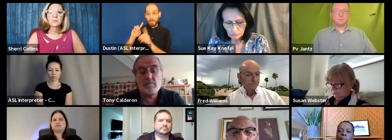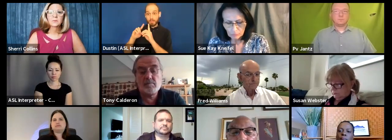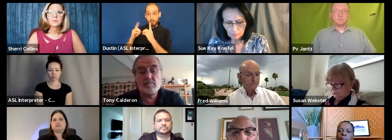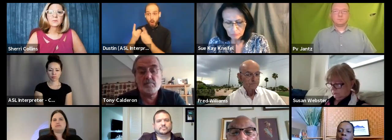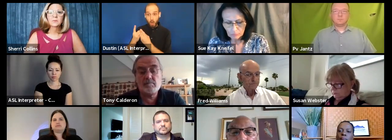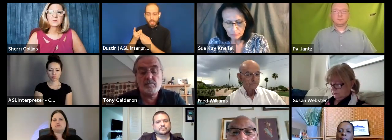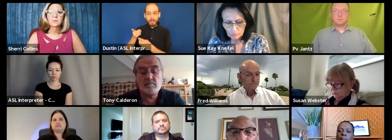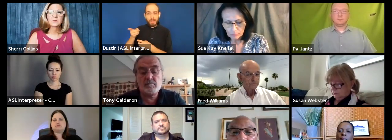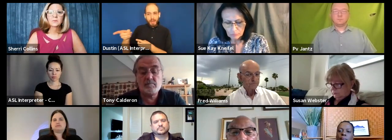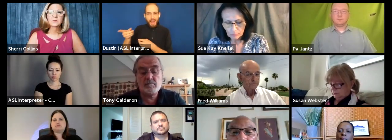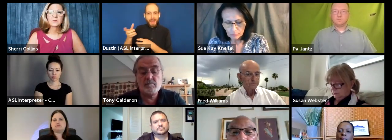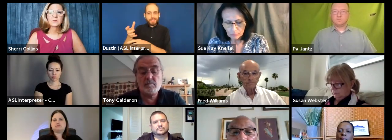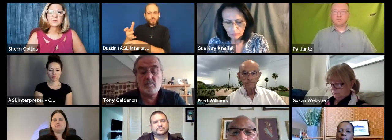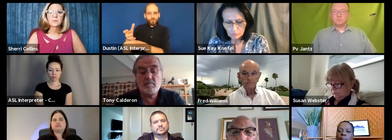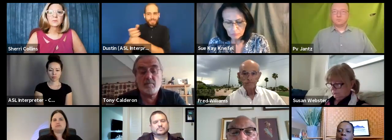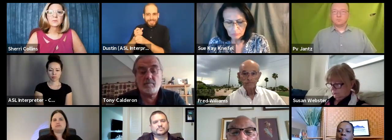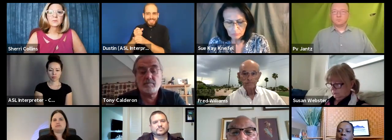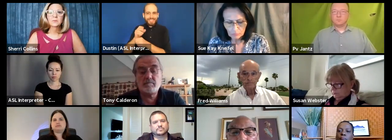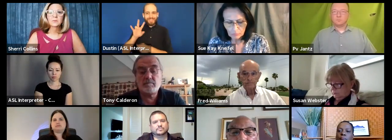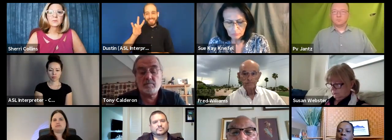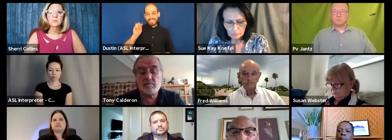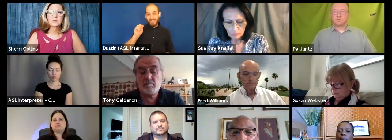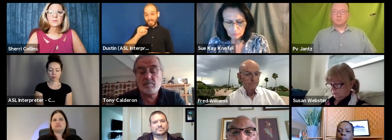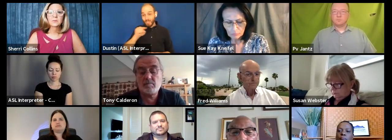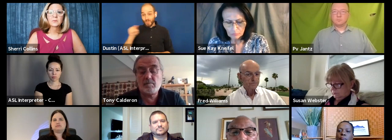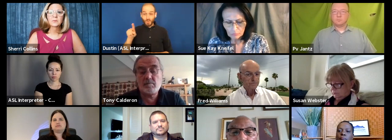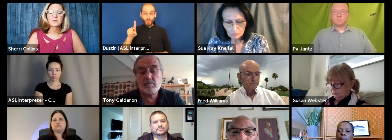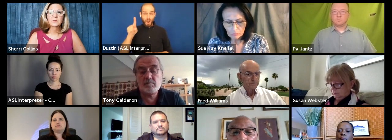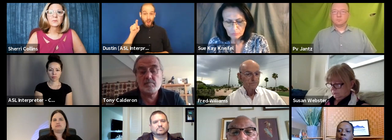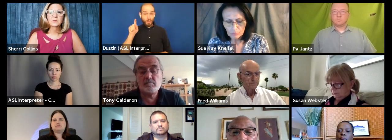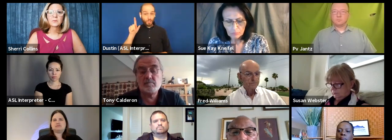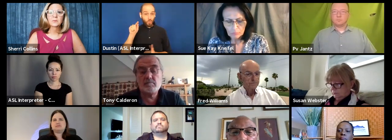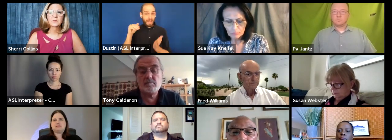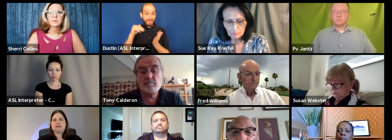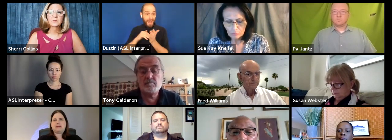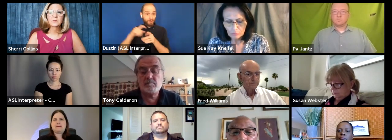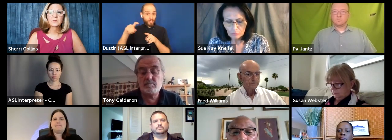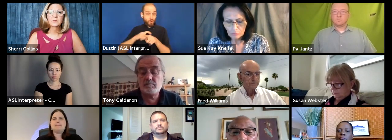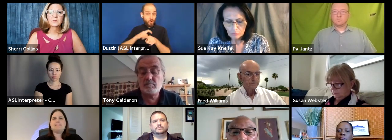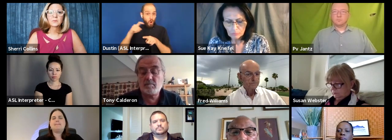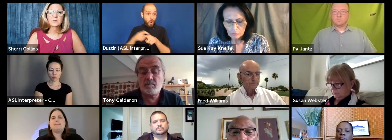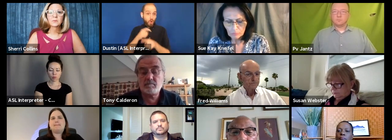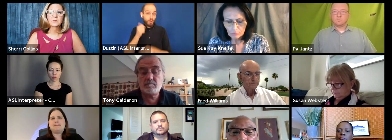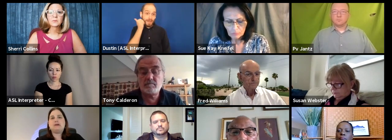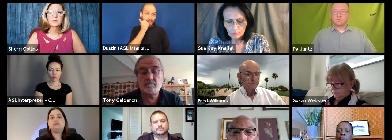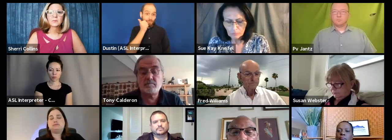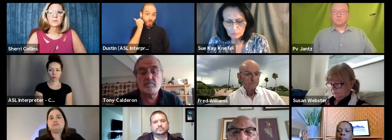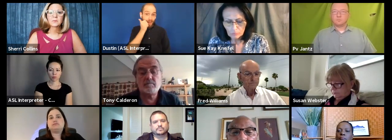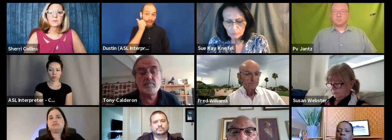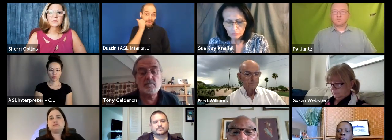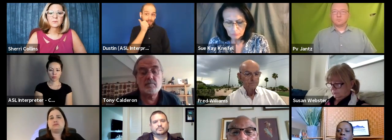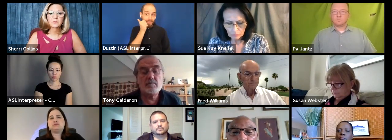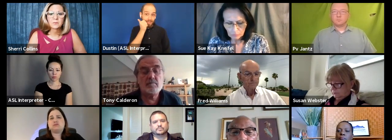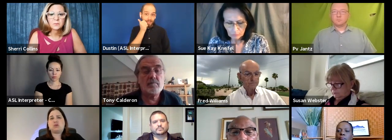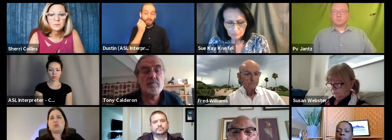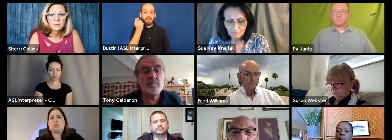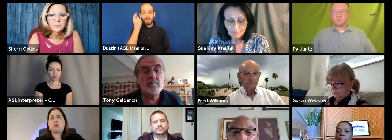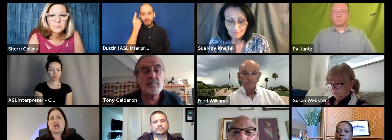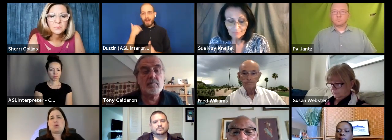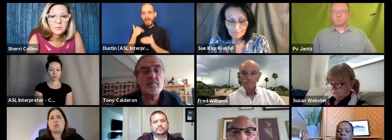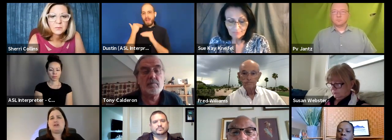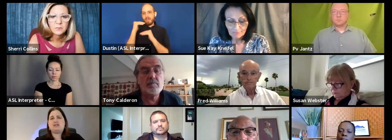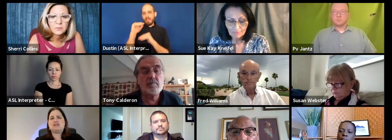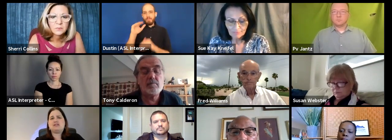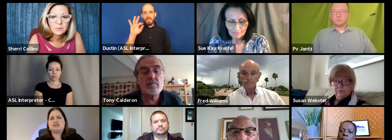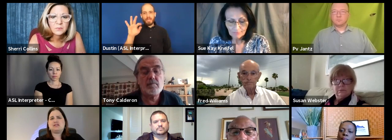to 120,000 calls a day. And they only have 900 workers to respond to those